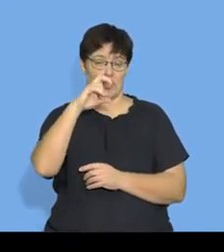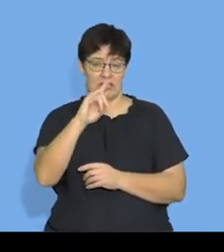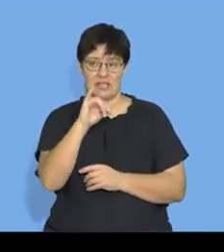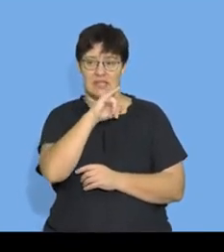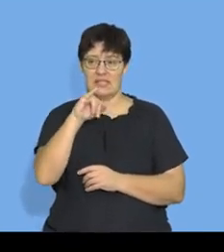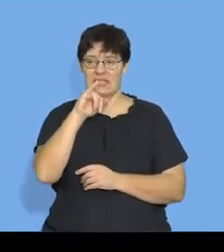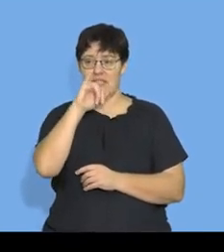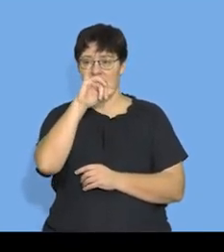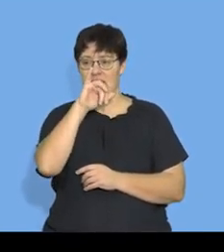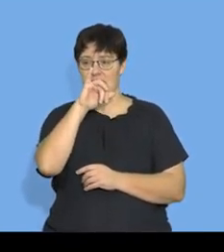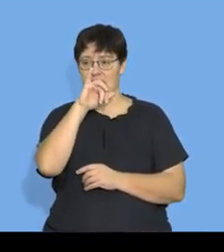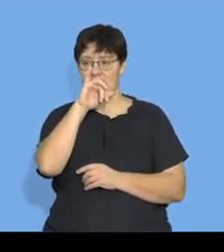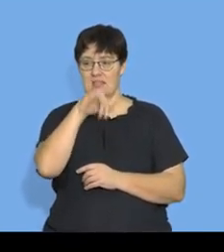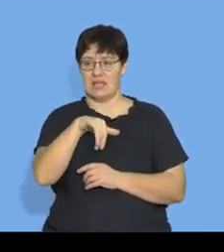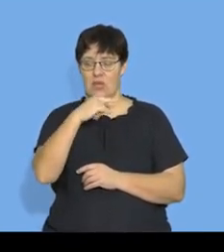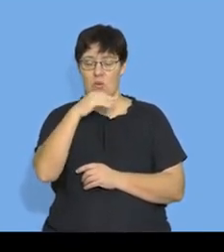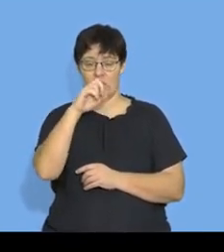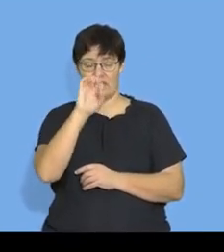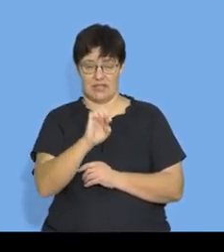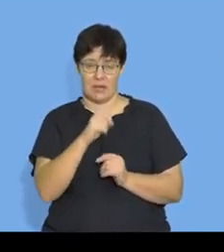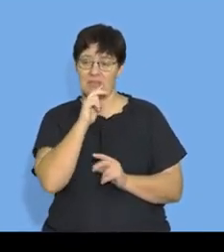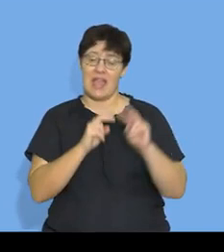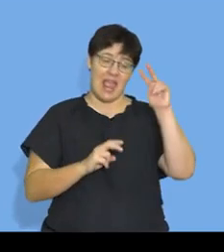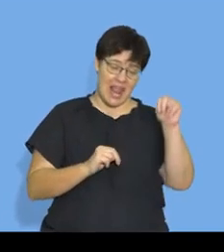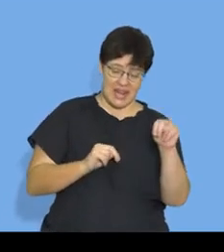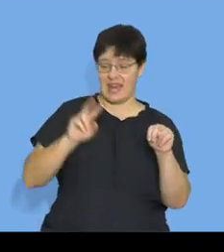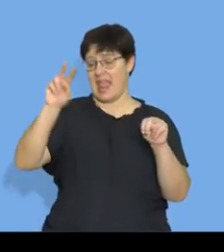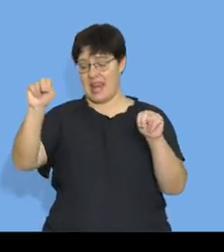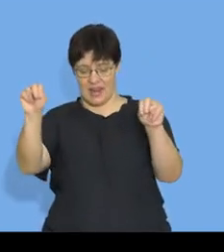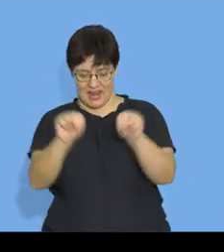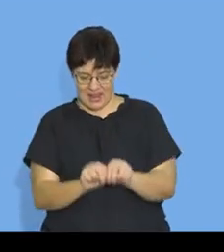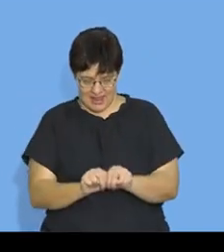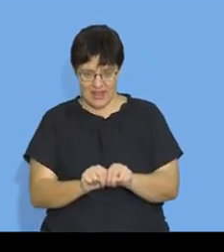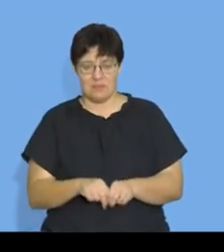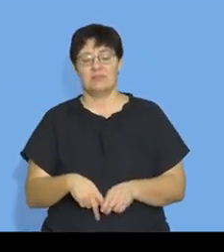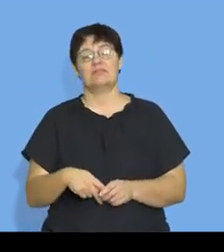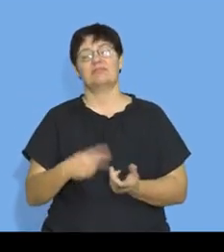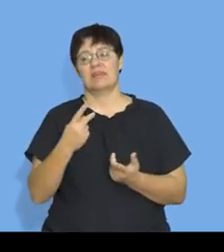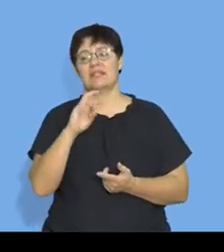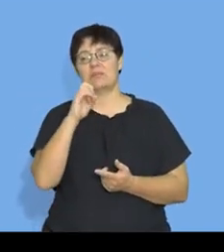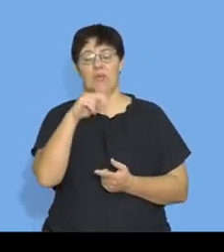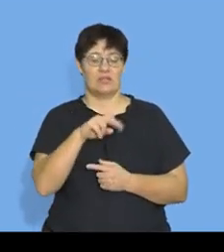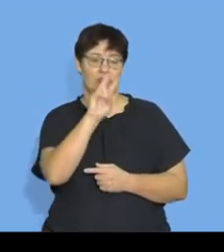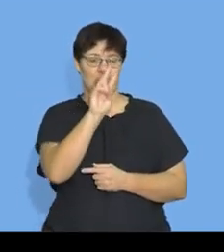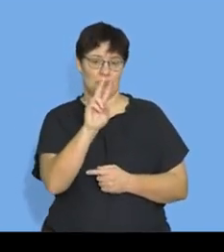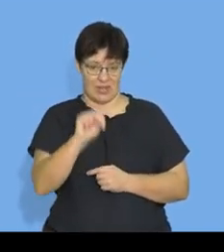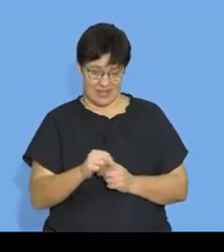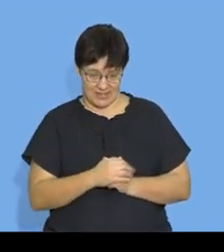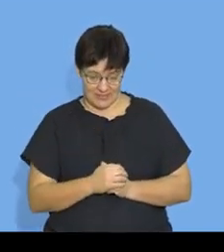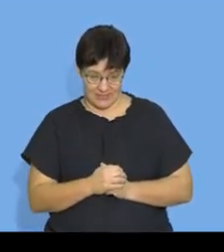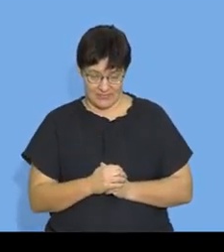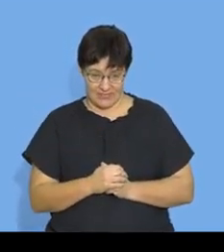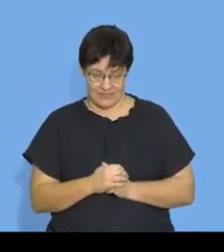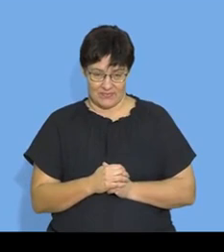zygote. So remember that haploid is N plus the other N equals to a diploid cell being the